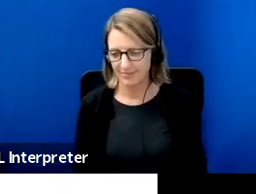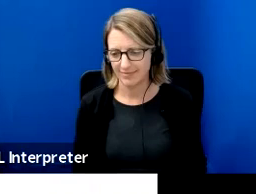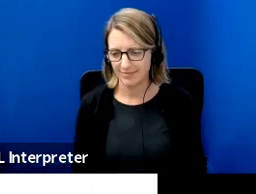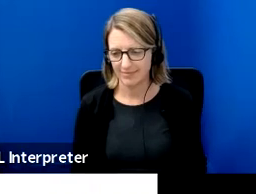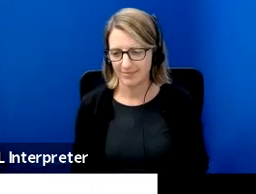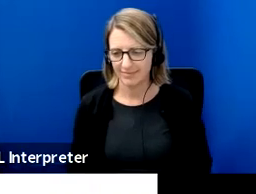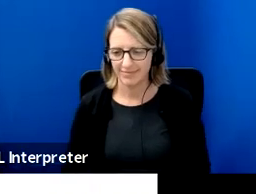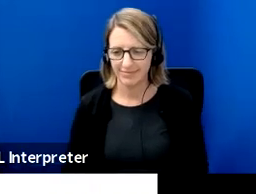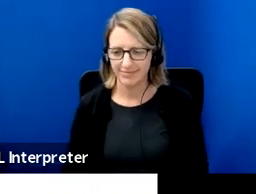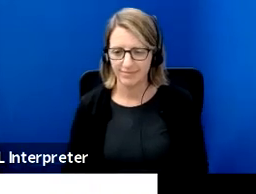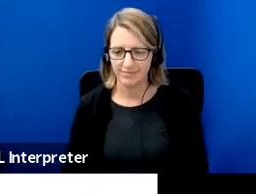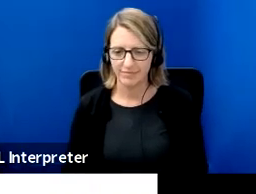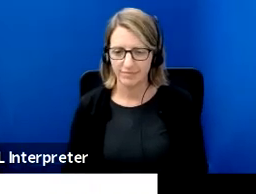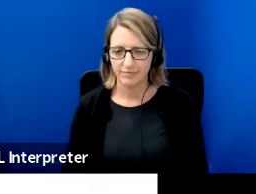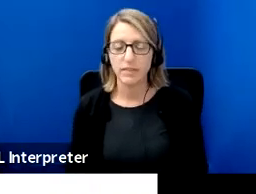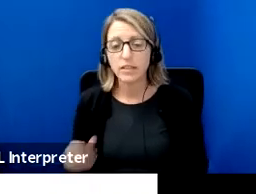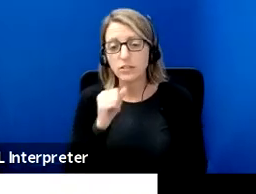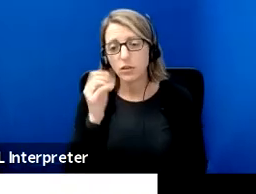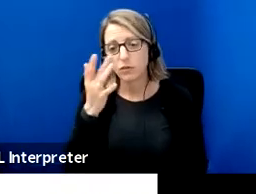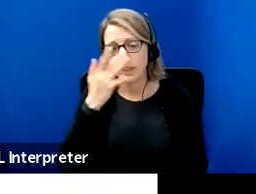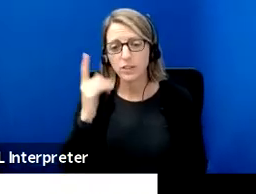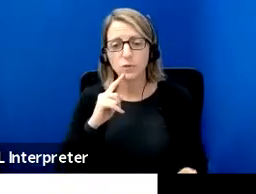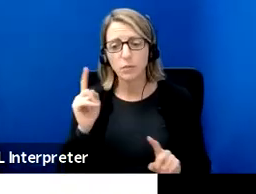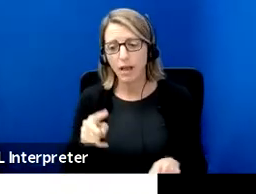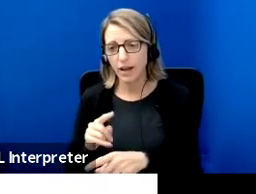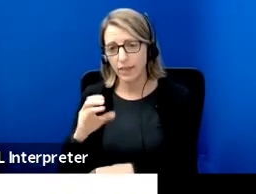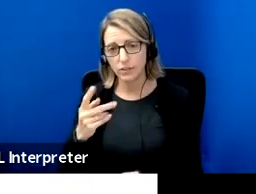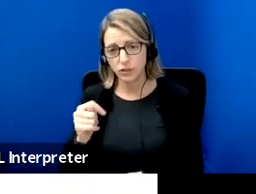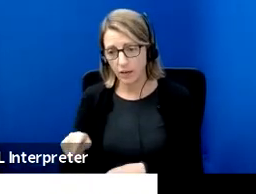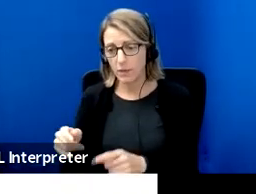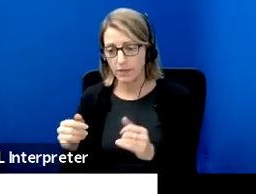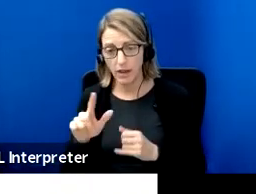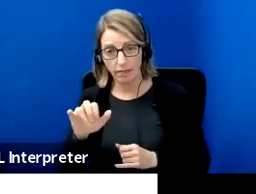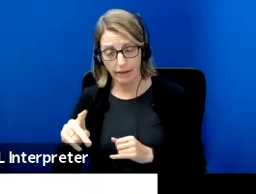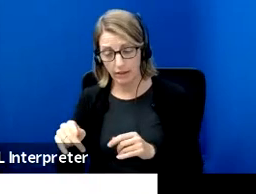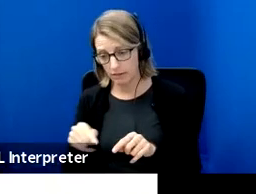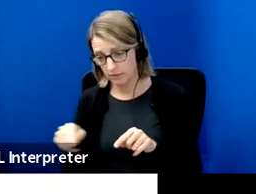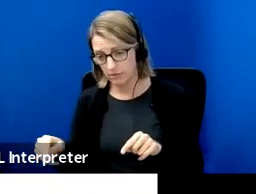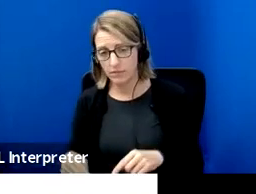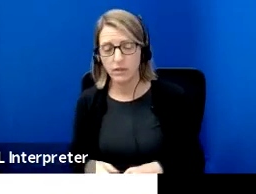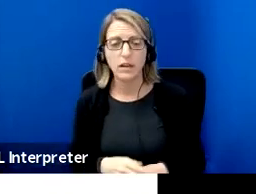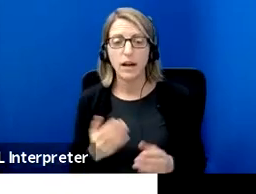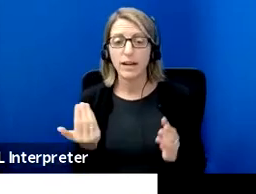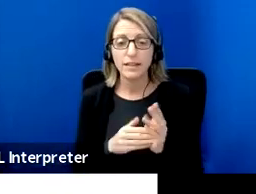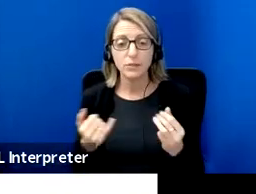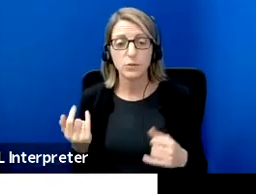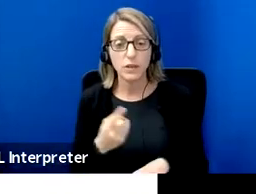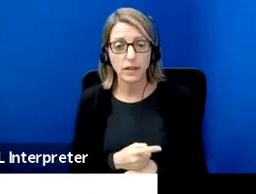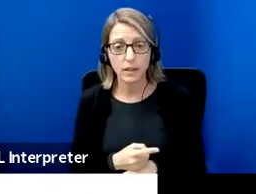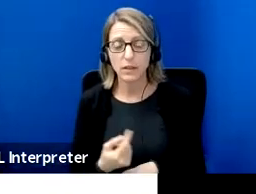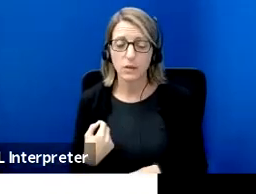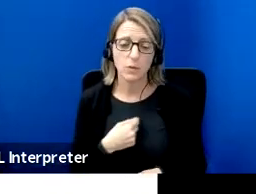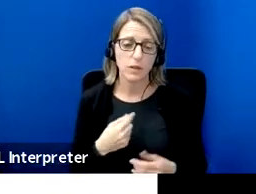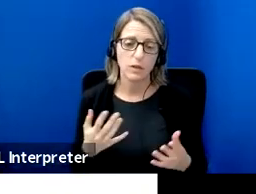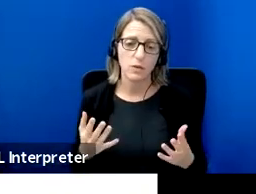Okay, don't forget to reply in the chat. There's the link. And finally, once again today, we want you